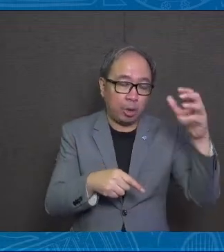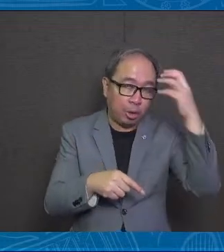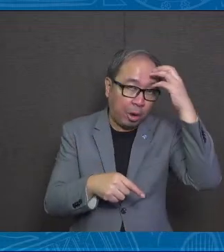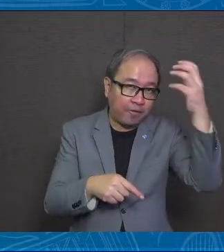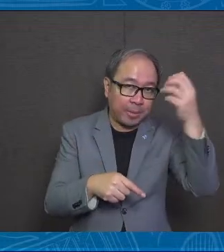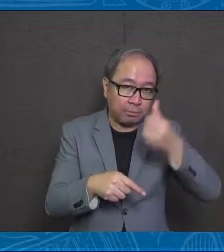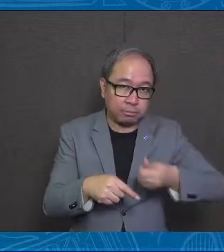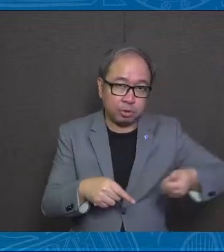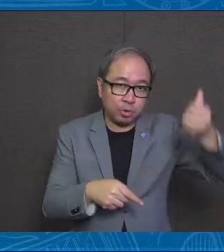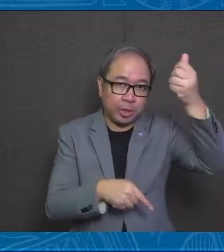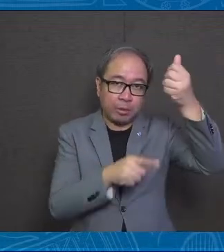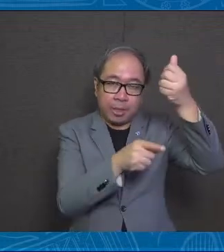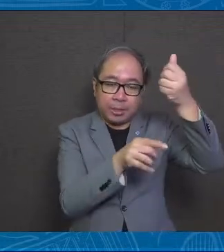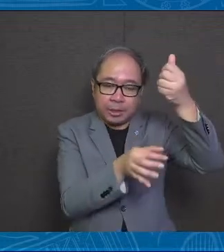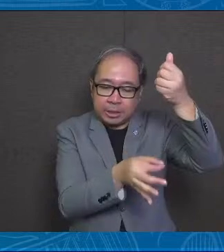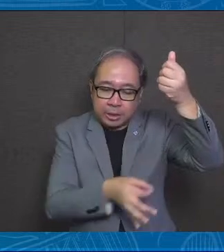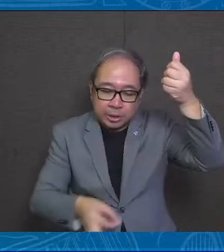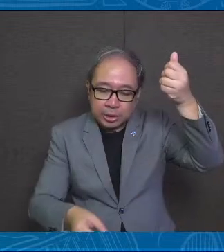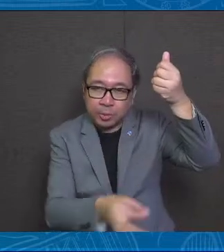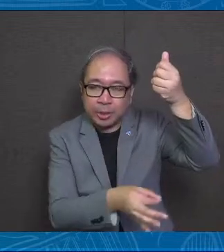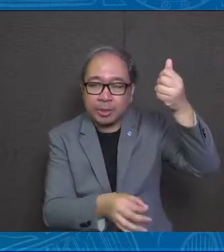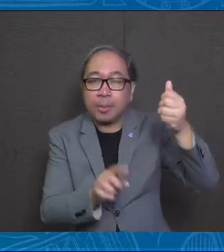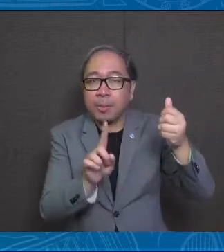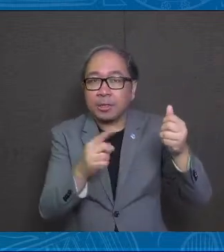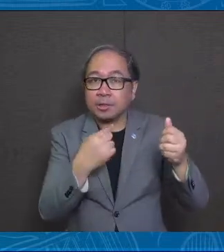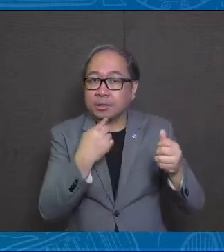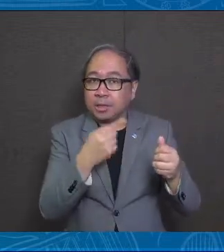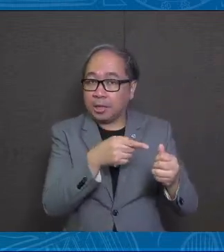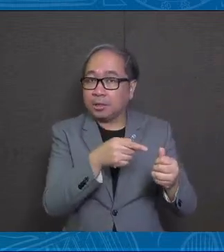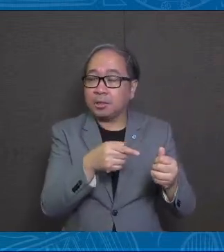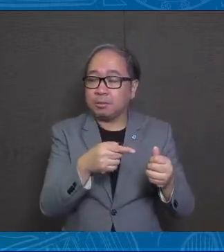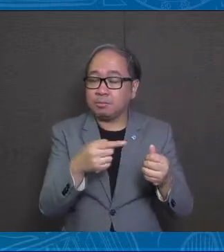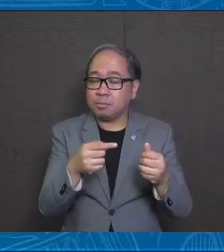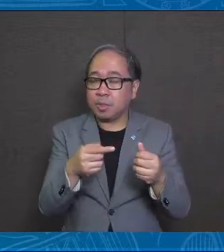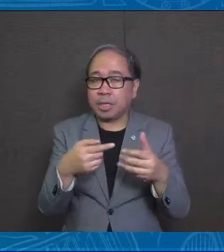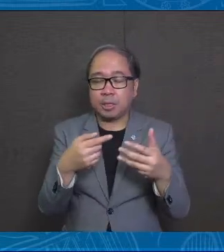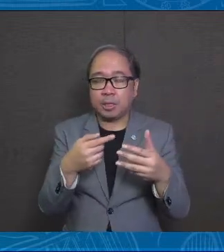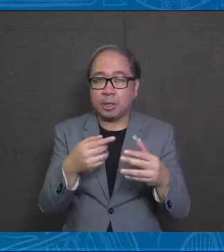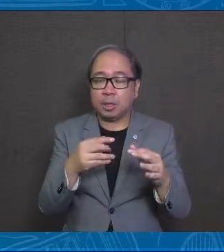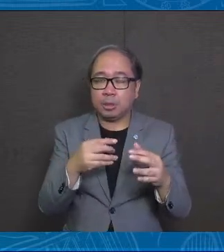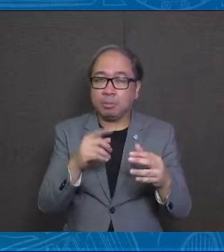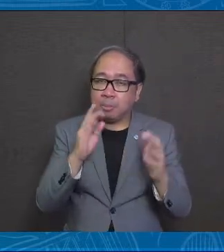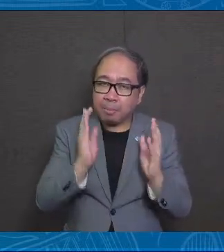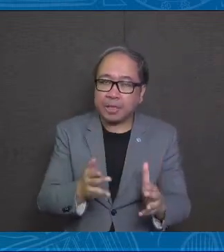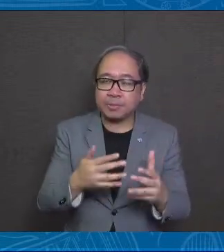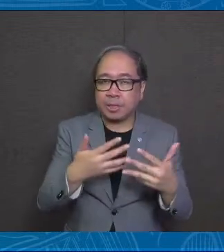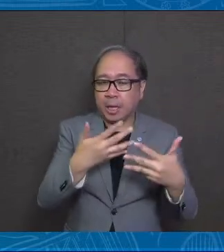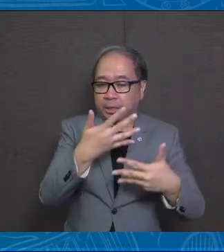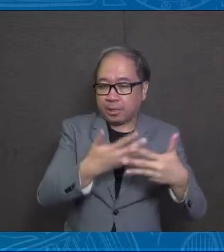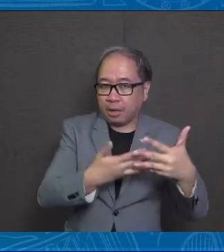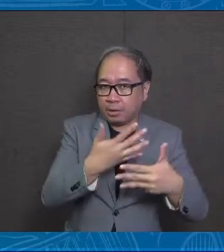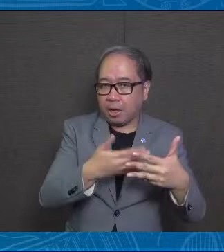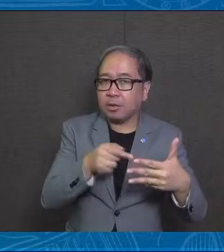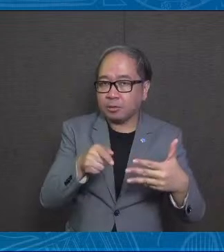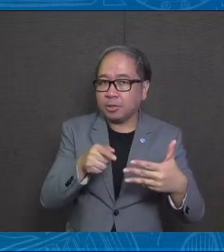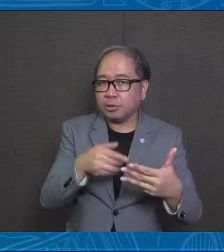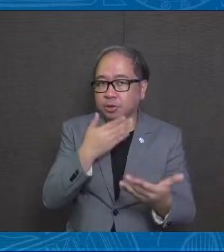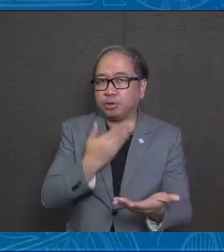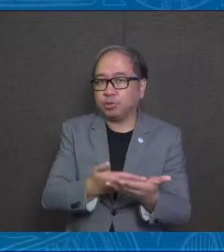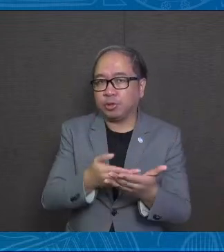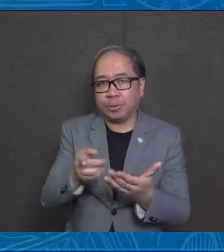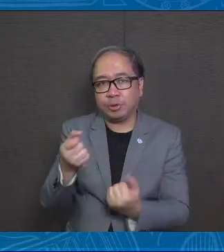one. But you also mentioned the importance of data. And I think that's a good segue to move into our next question. I'm going to come to you,